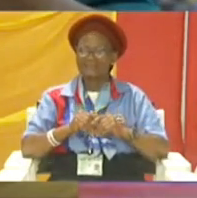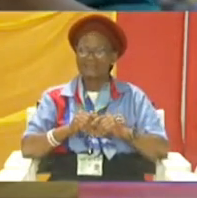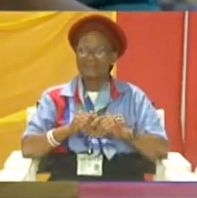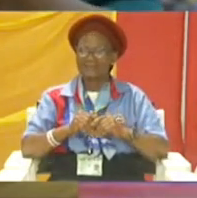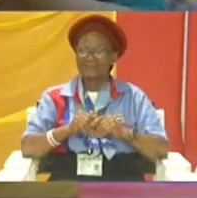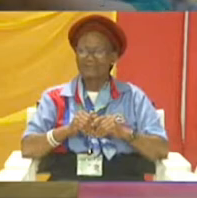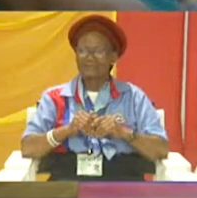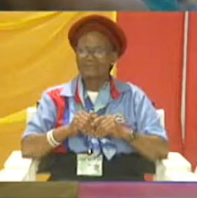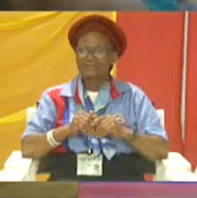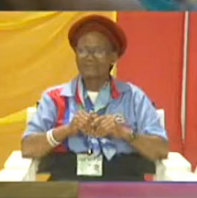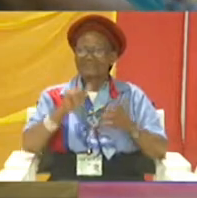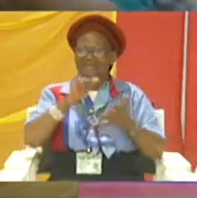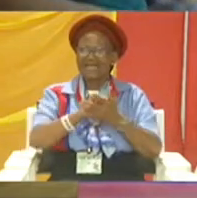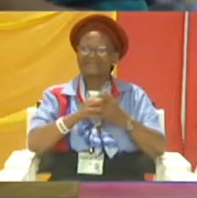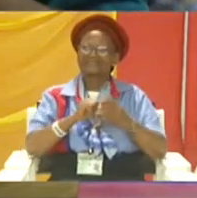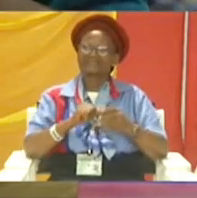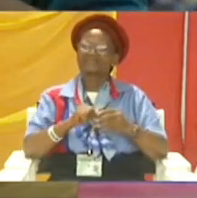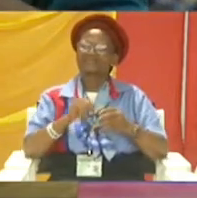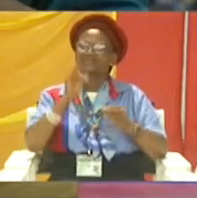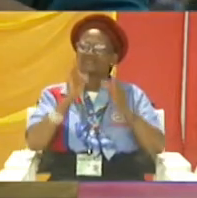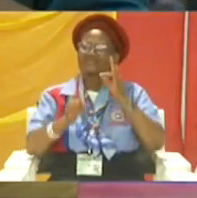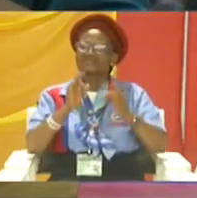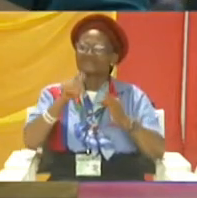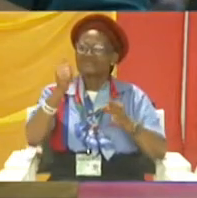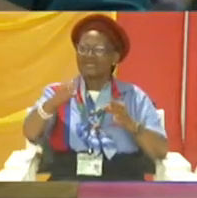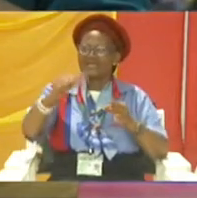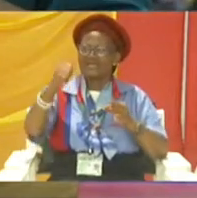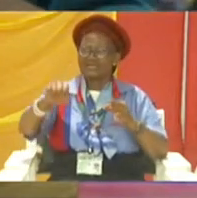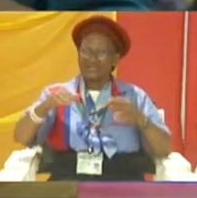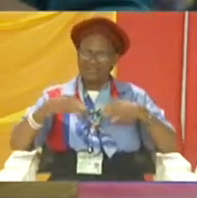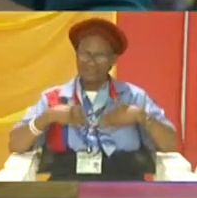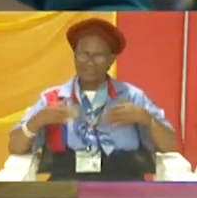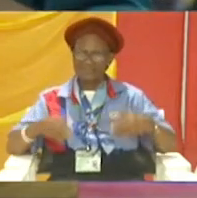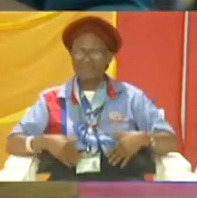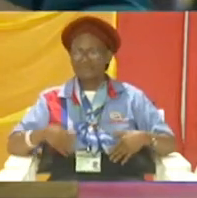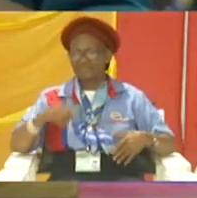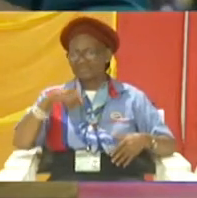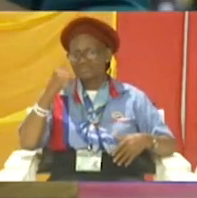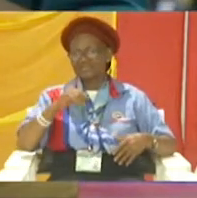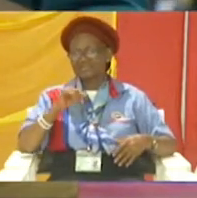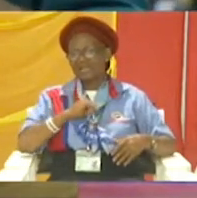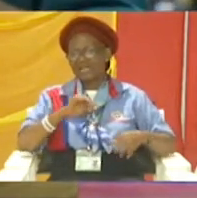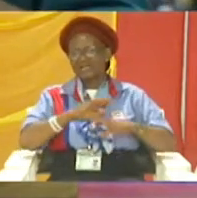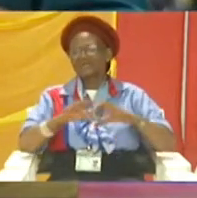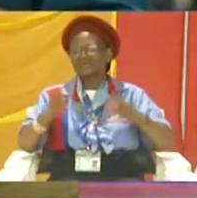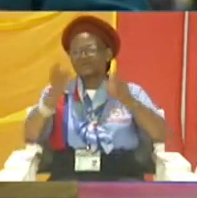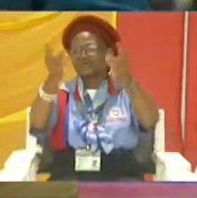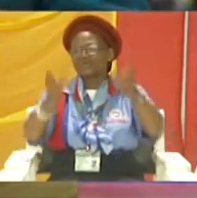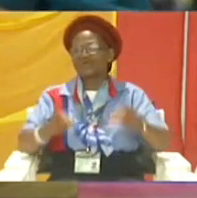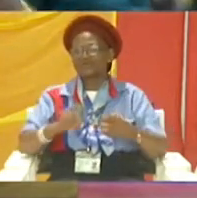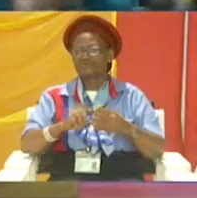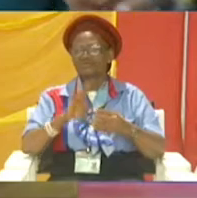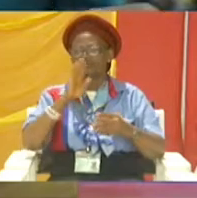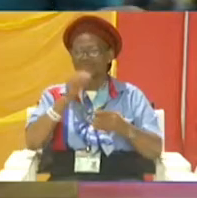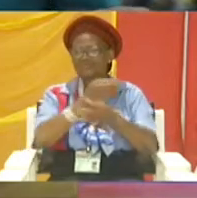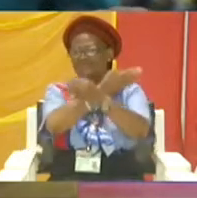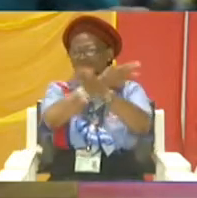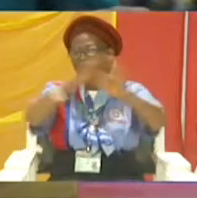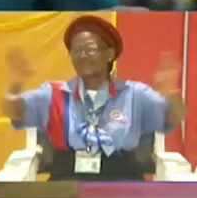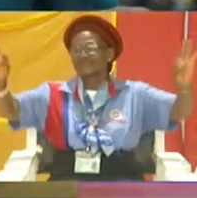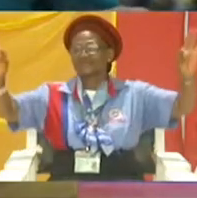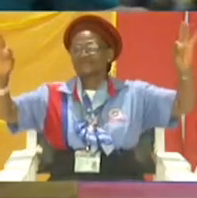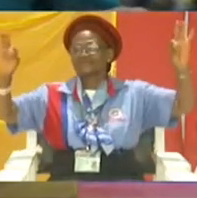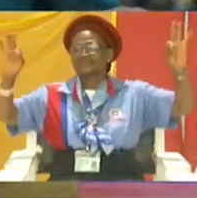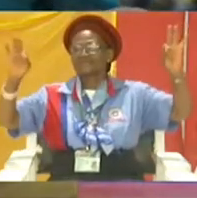that if anybody says, I don't want to be free,